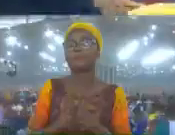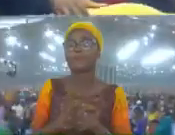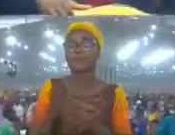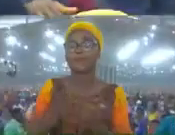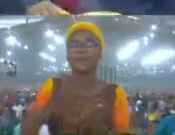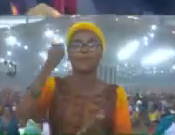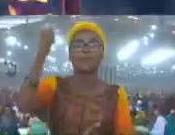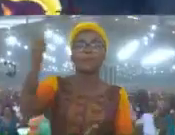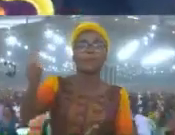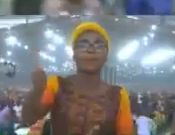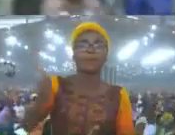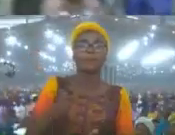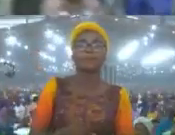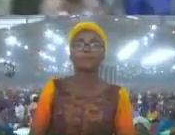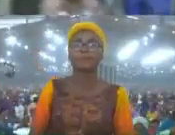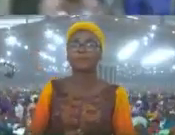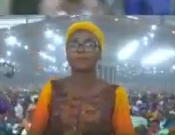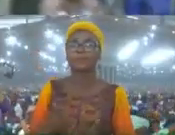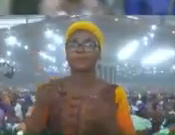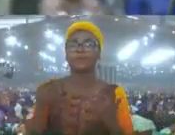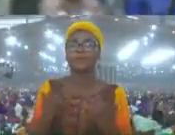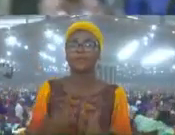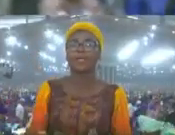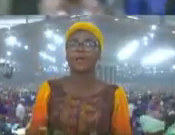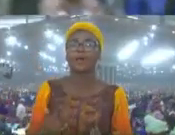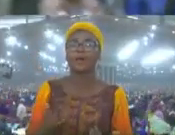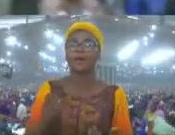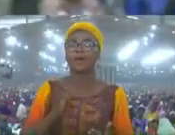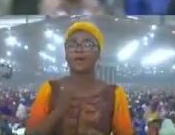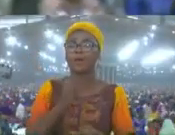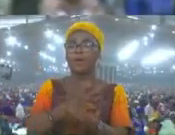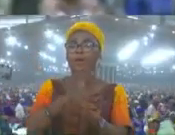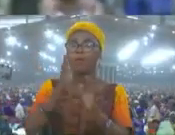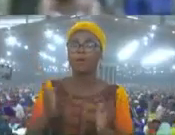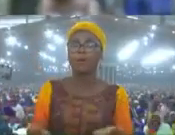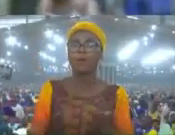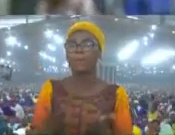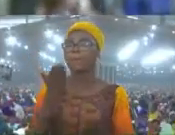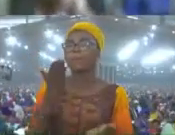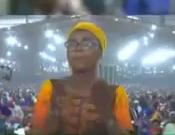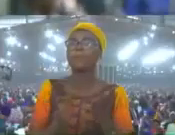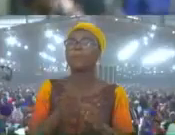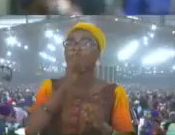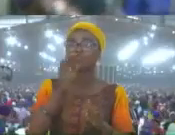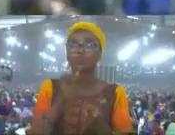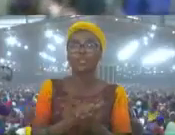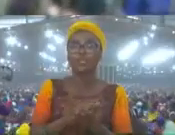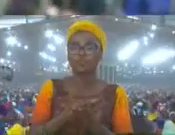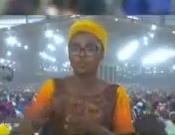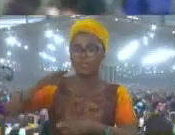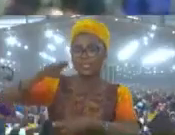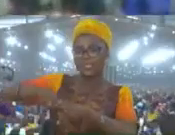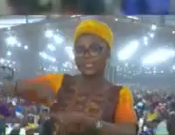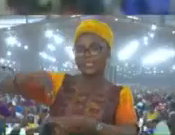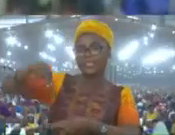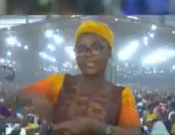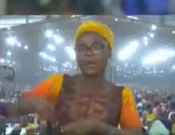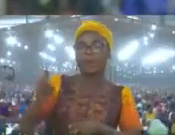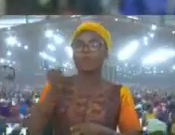Amen. Now, workers, make sure you sit where you can see the screen,